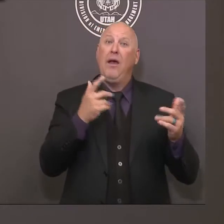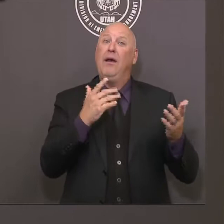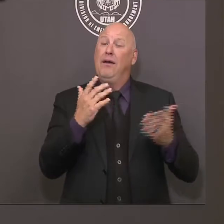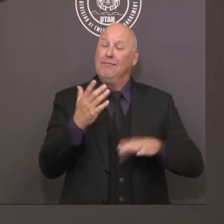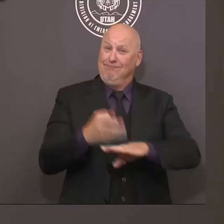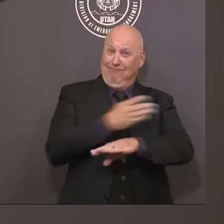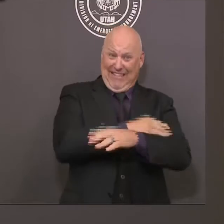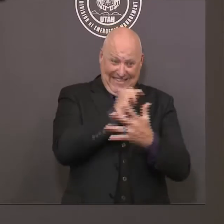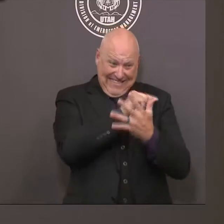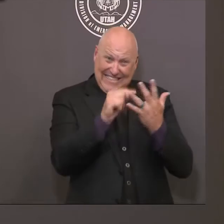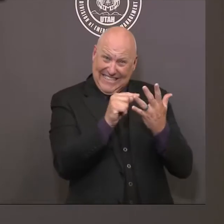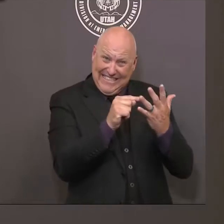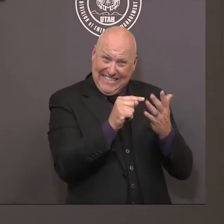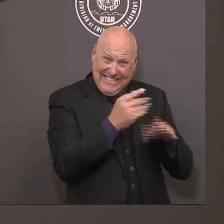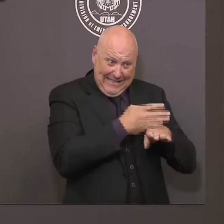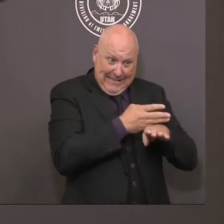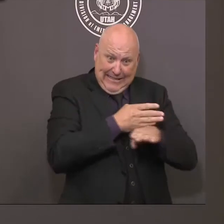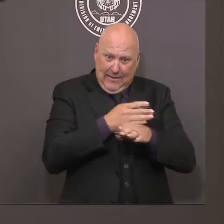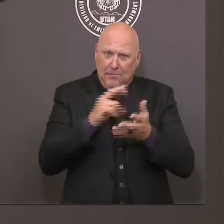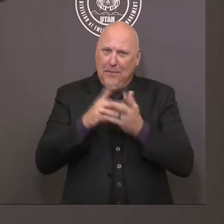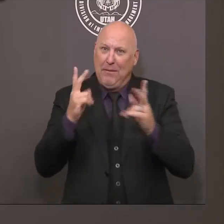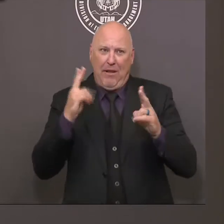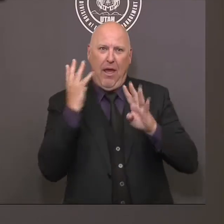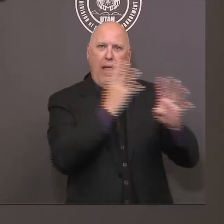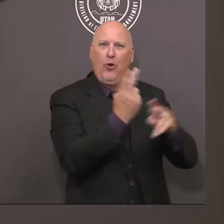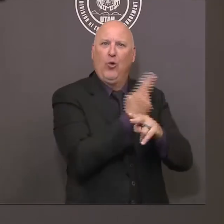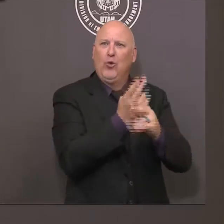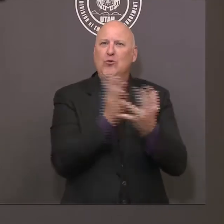Civilian Conservation Corps arise from this effort.